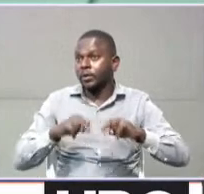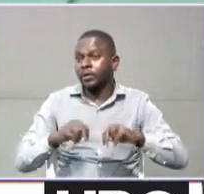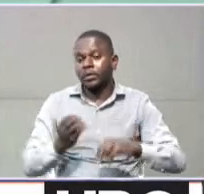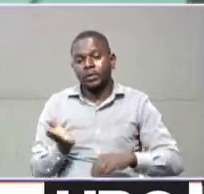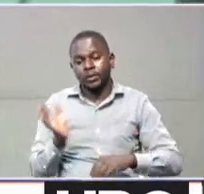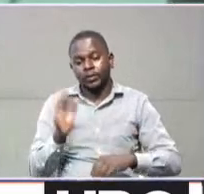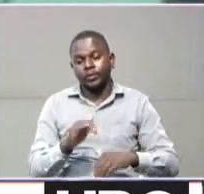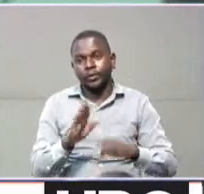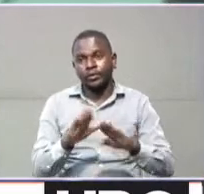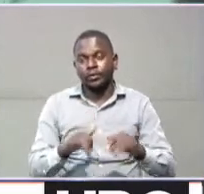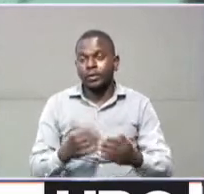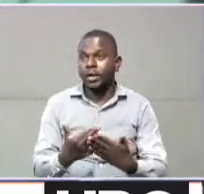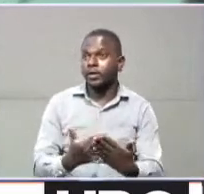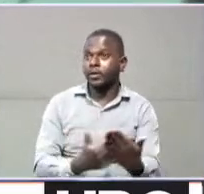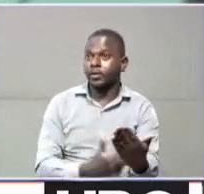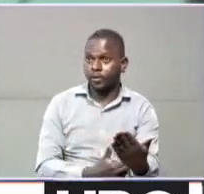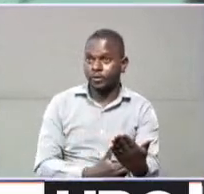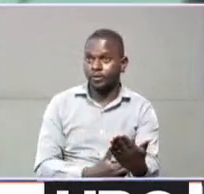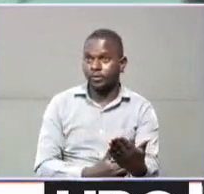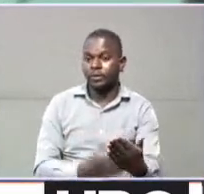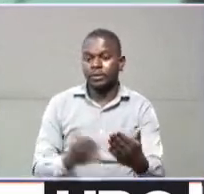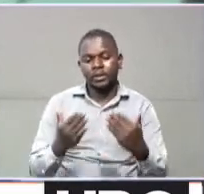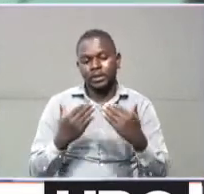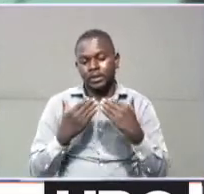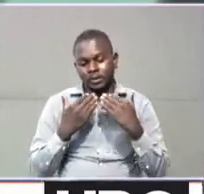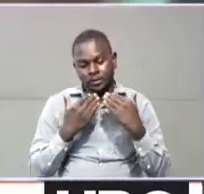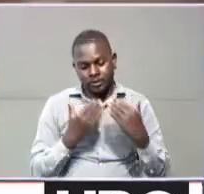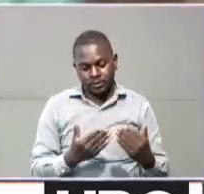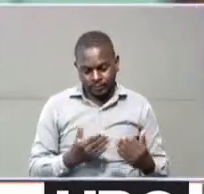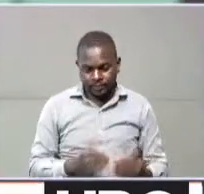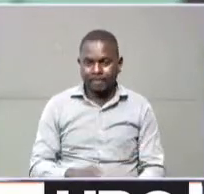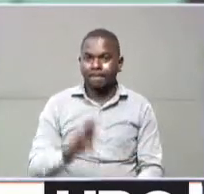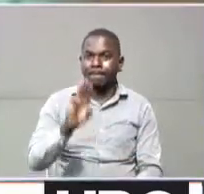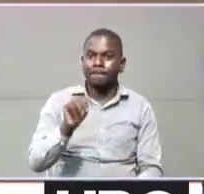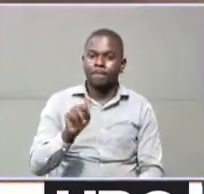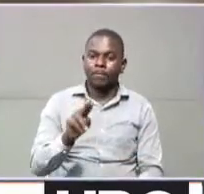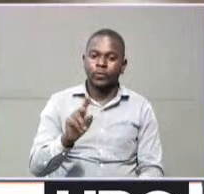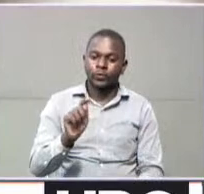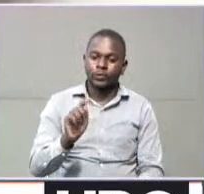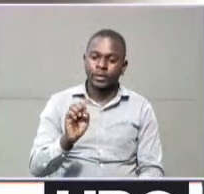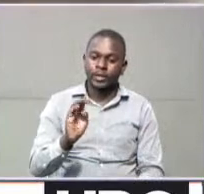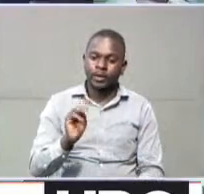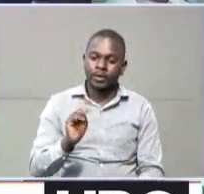come back here with the report thank you mo tembre